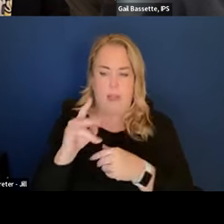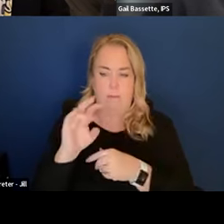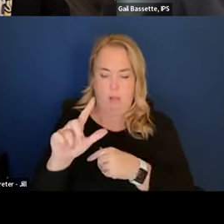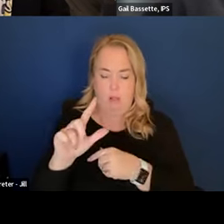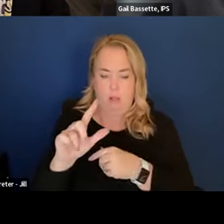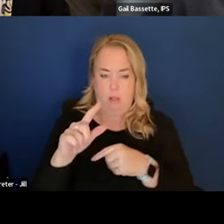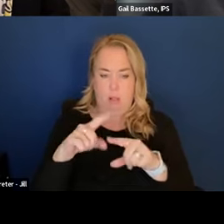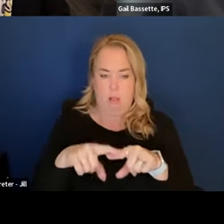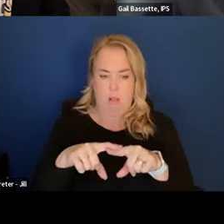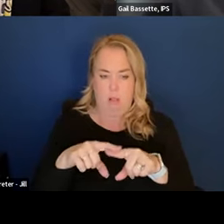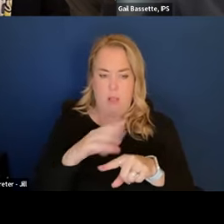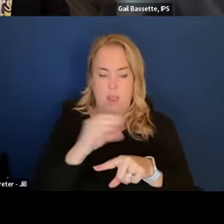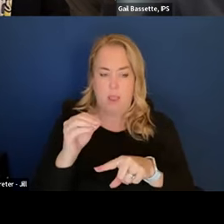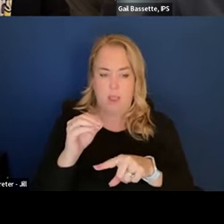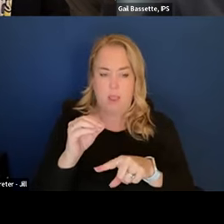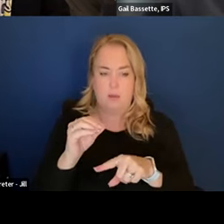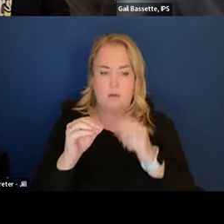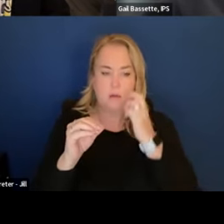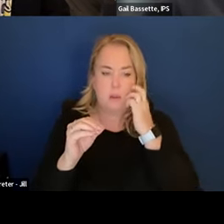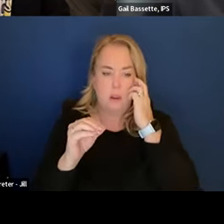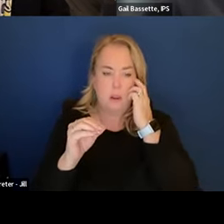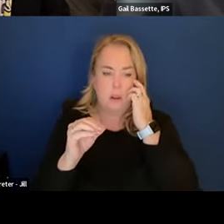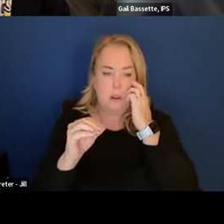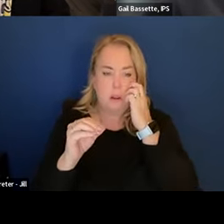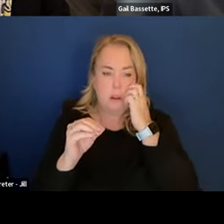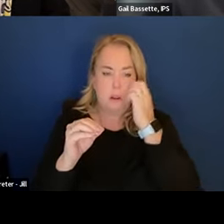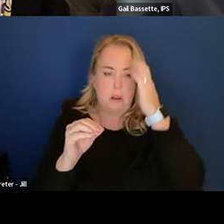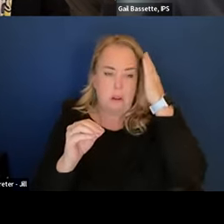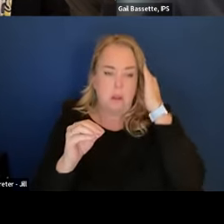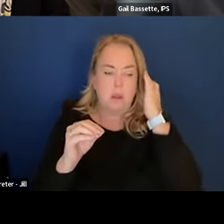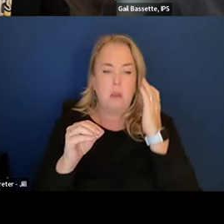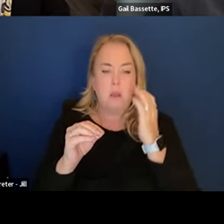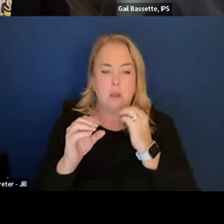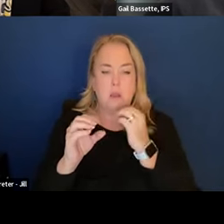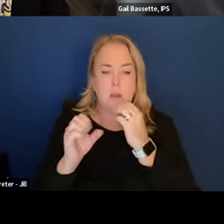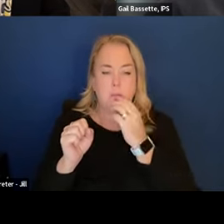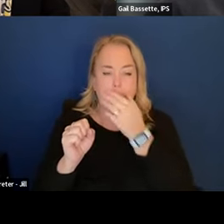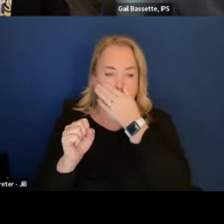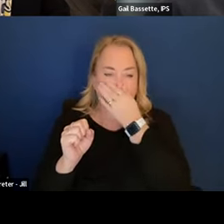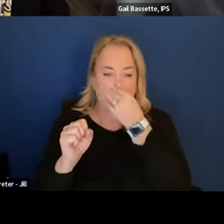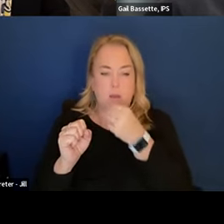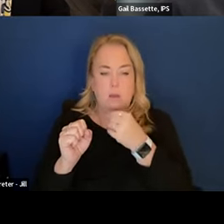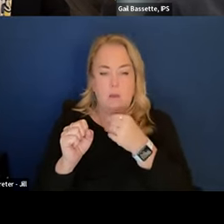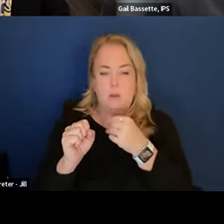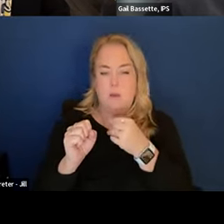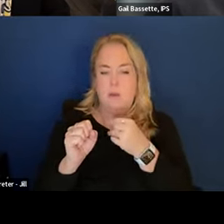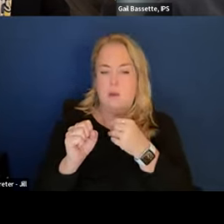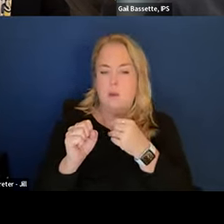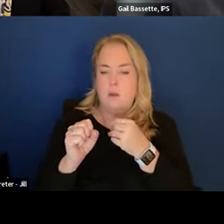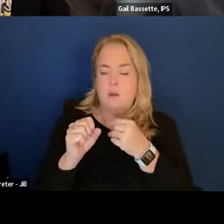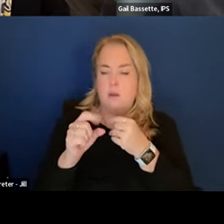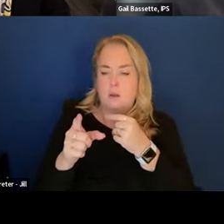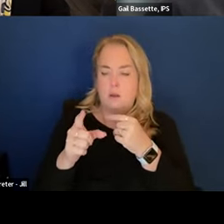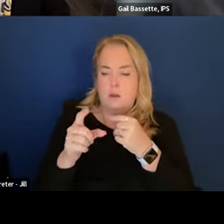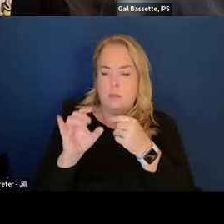basis. And at our firm, we have a pretty eclectic focus in terms of industries, but we are generally preferring companies that are B2B,